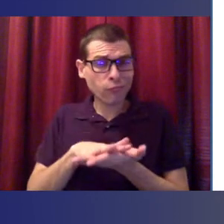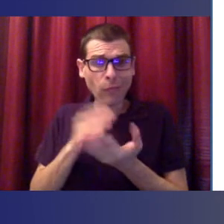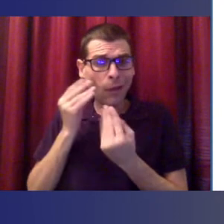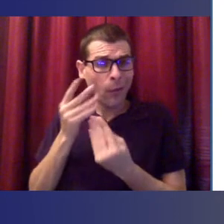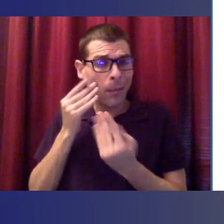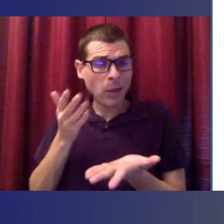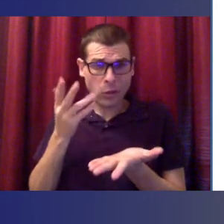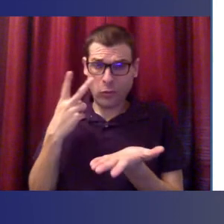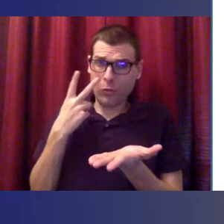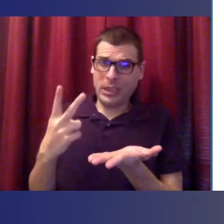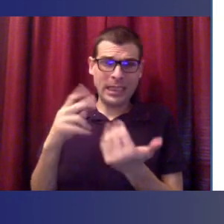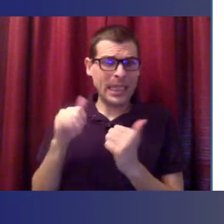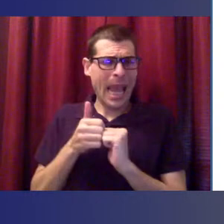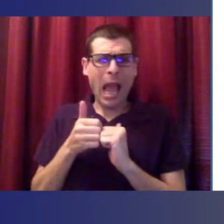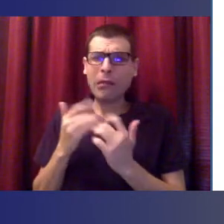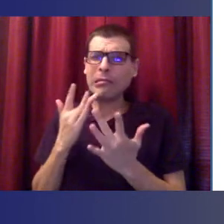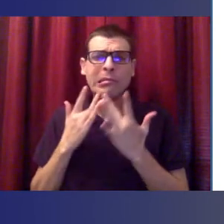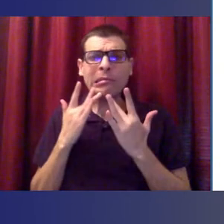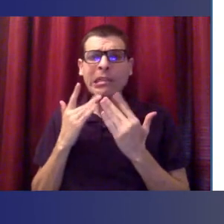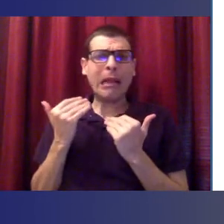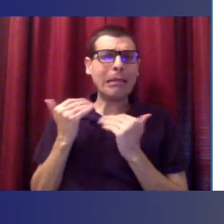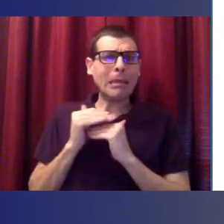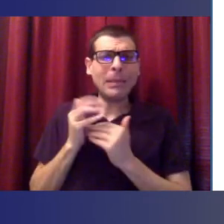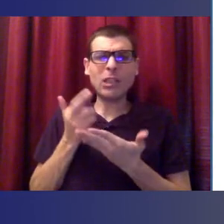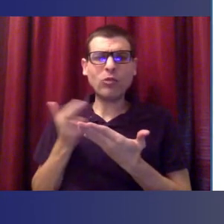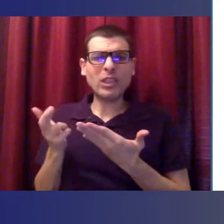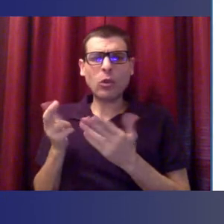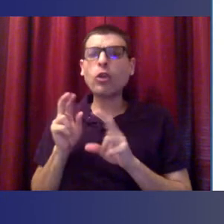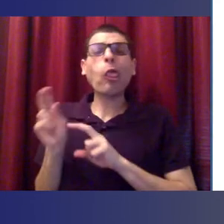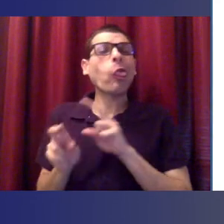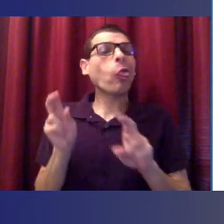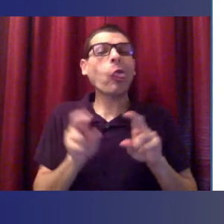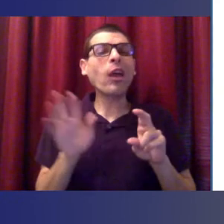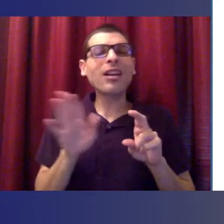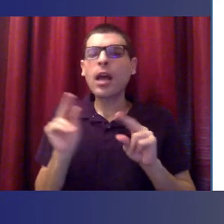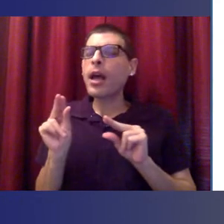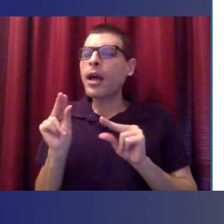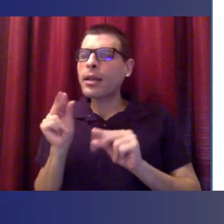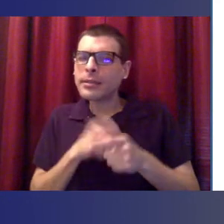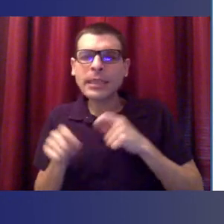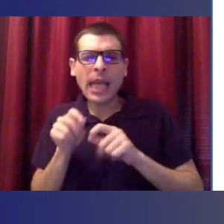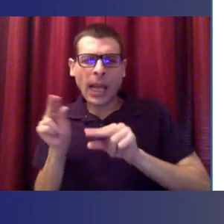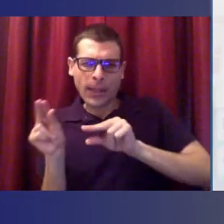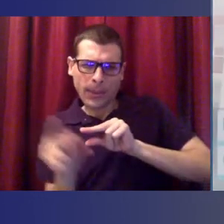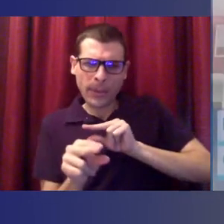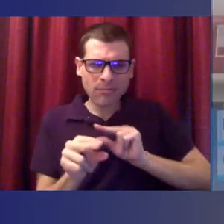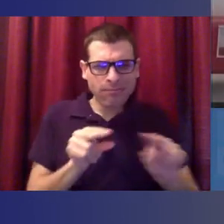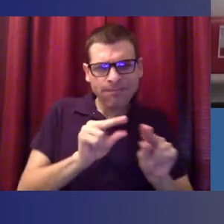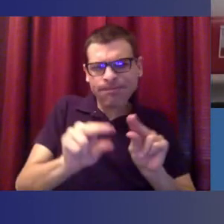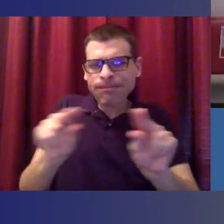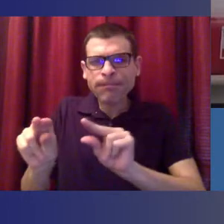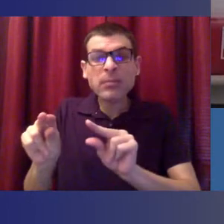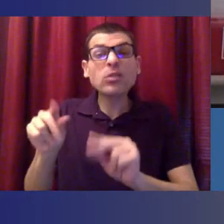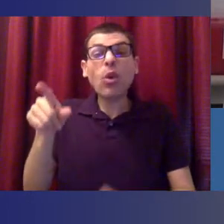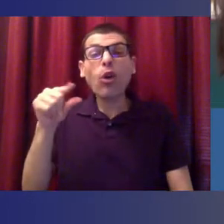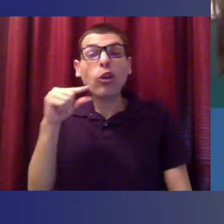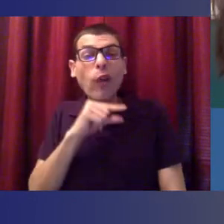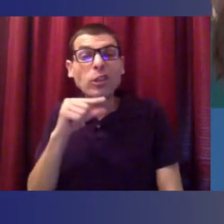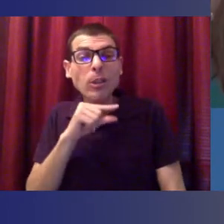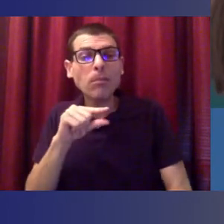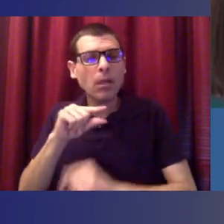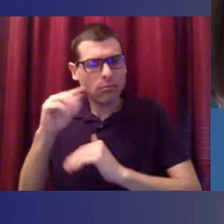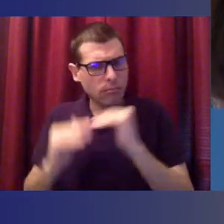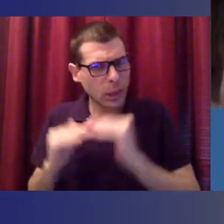limited resources to do the greatest good. From building a flagship library in Gresham to establishing